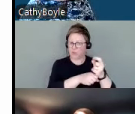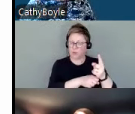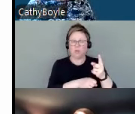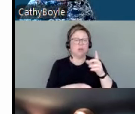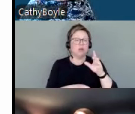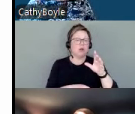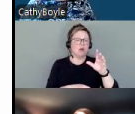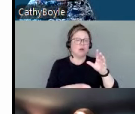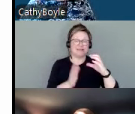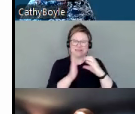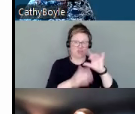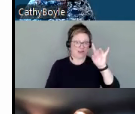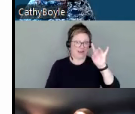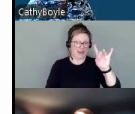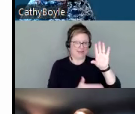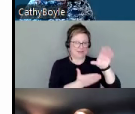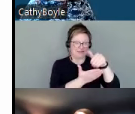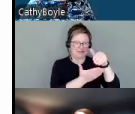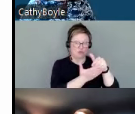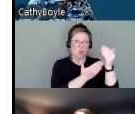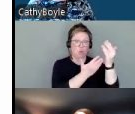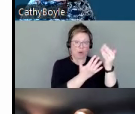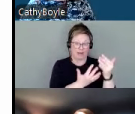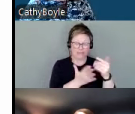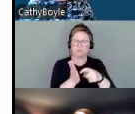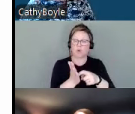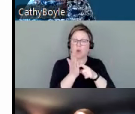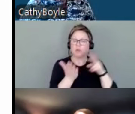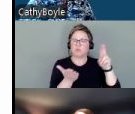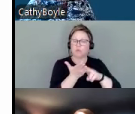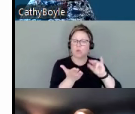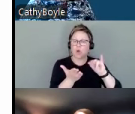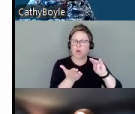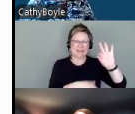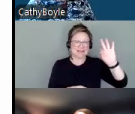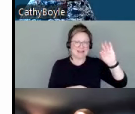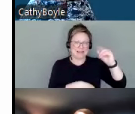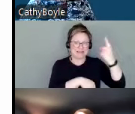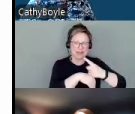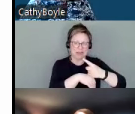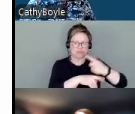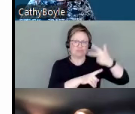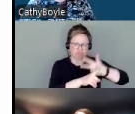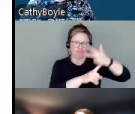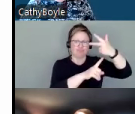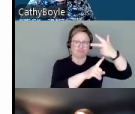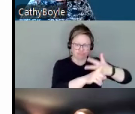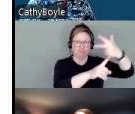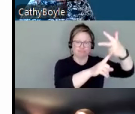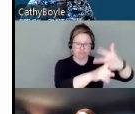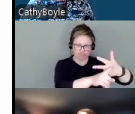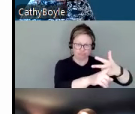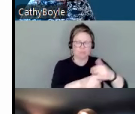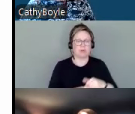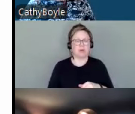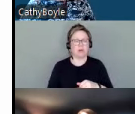waiting list requires you to log in every 90 days. And with that list, make sure you